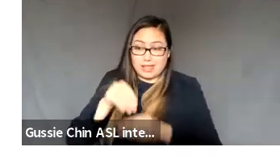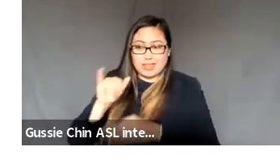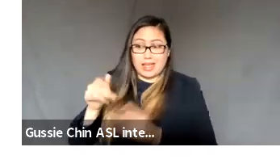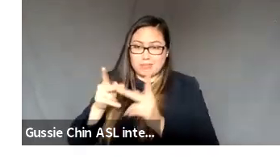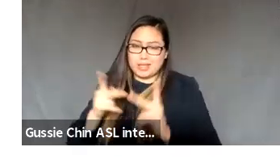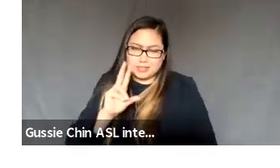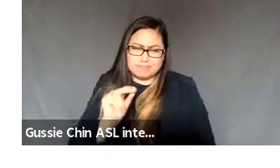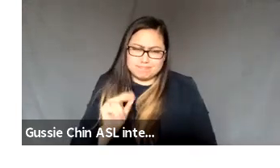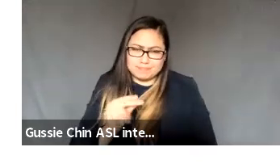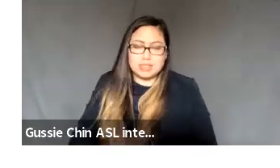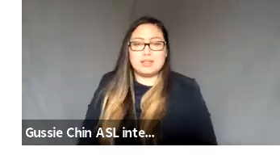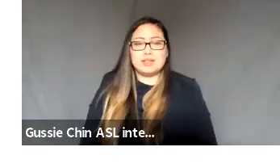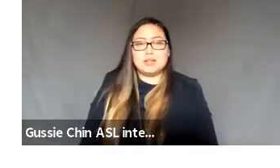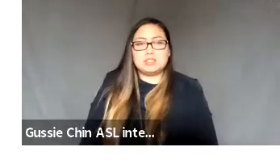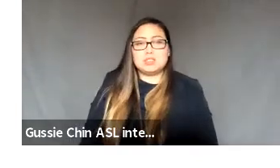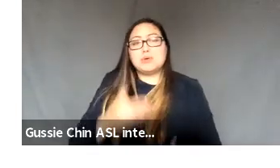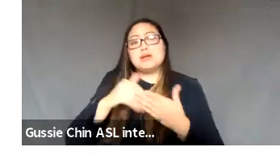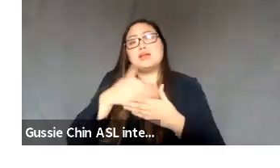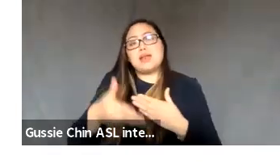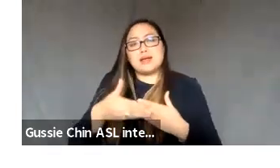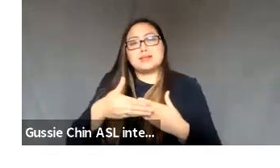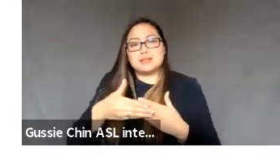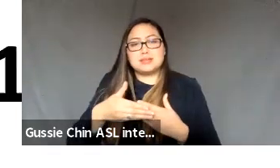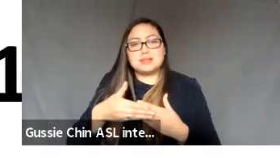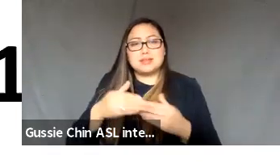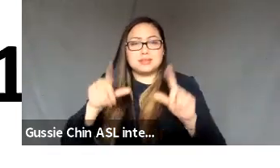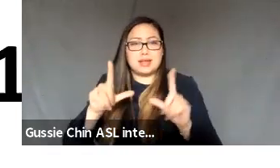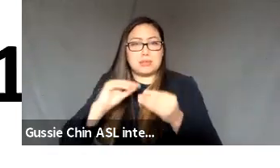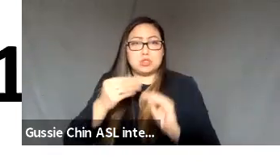Okay, so let's move on to the next slide, slide number 21.